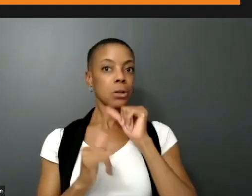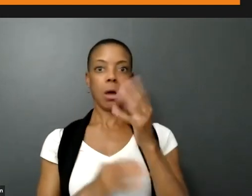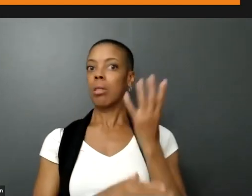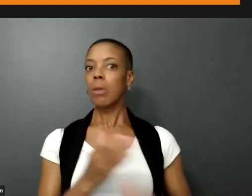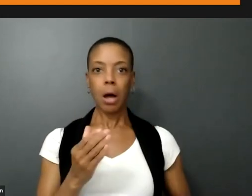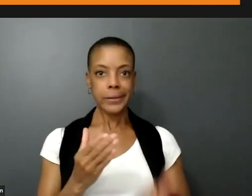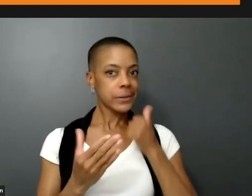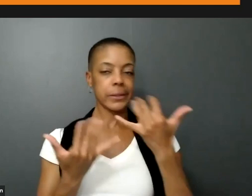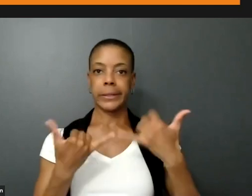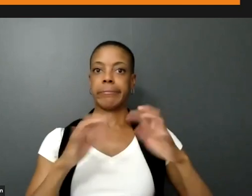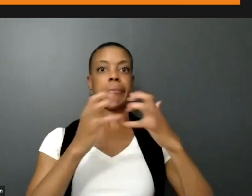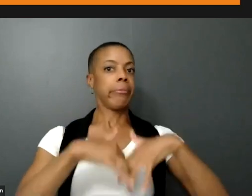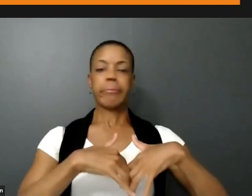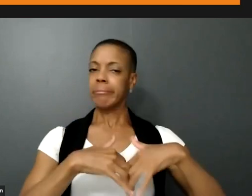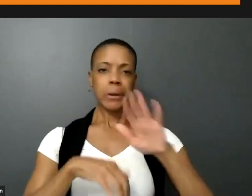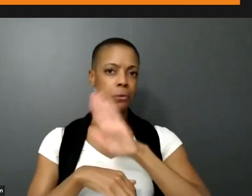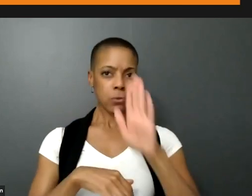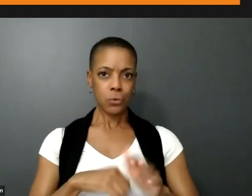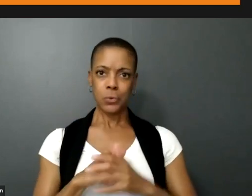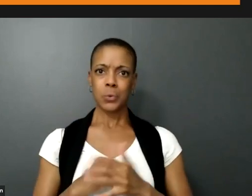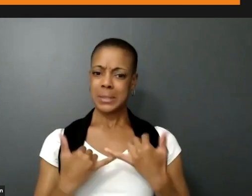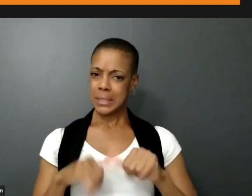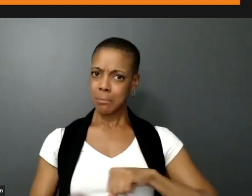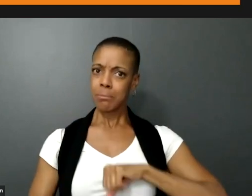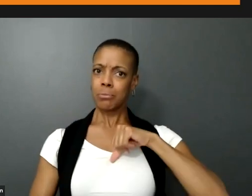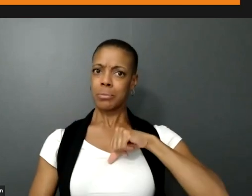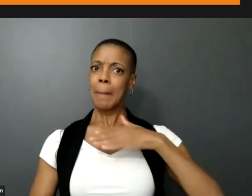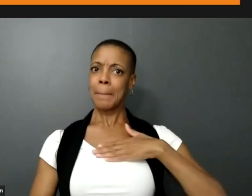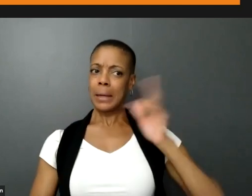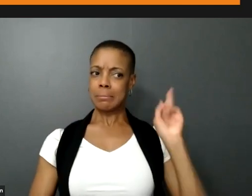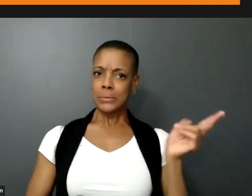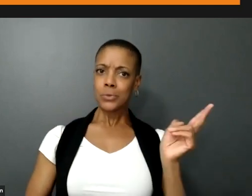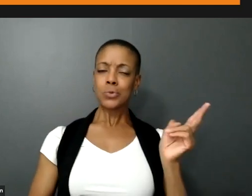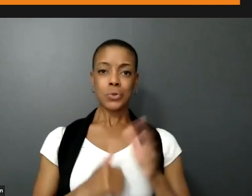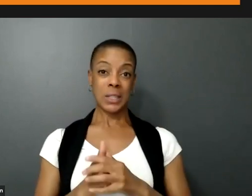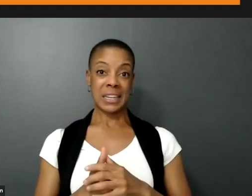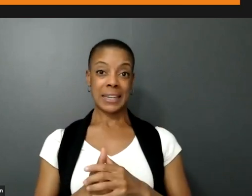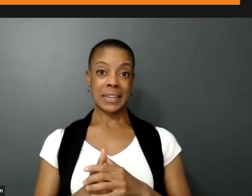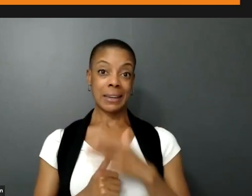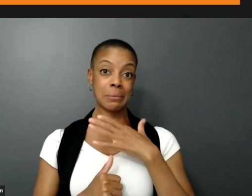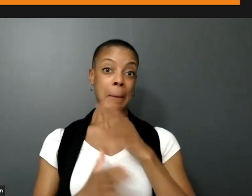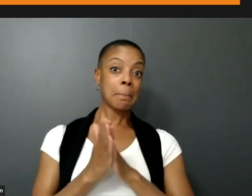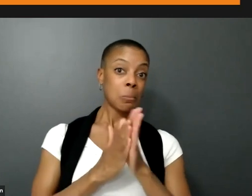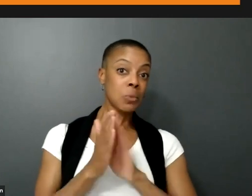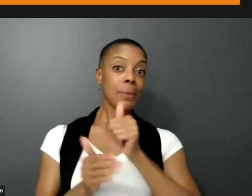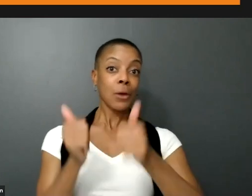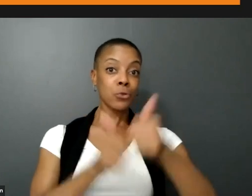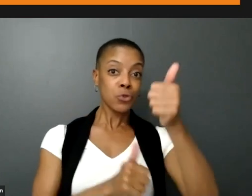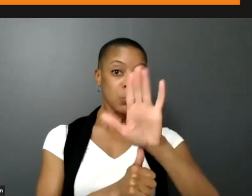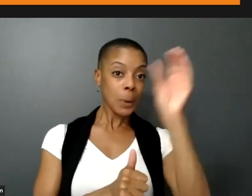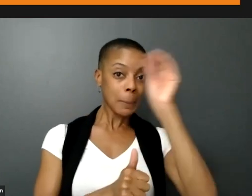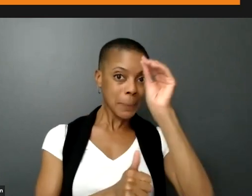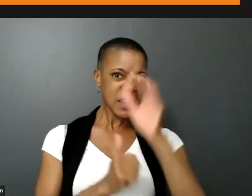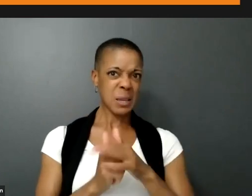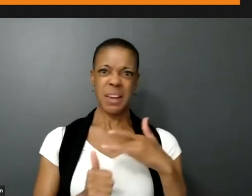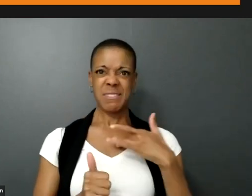I'm particularly proud of that. And I'd love to hear the other chief's thoughts on that, but that's how I see it anyway. I don't think it is